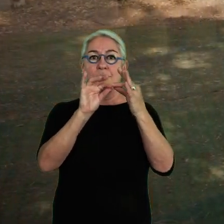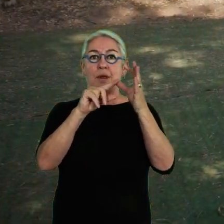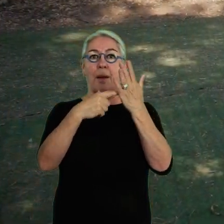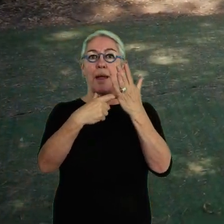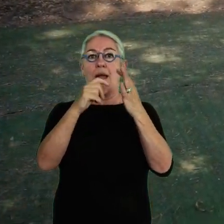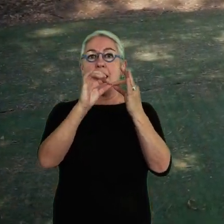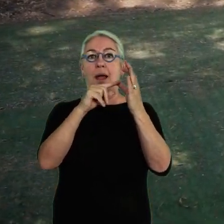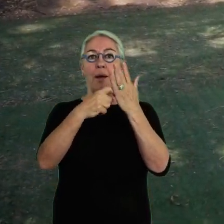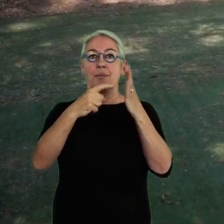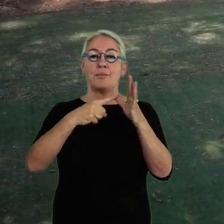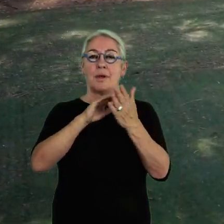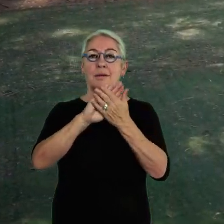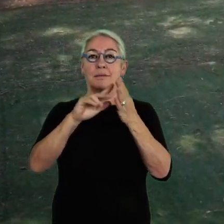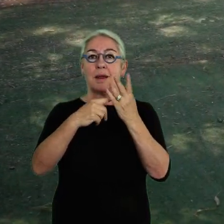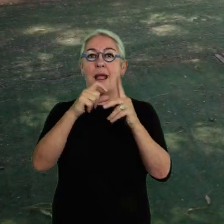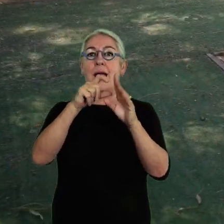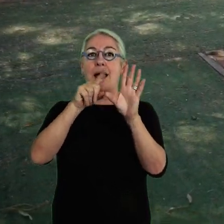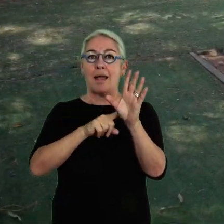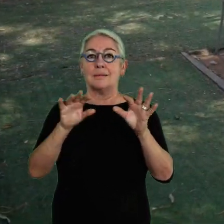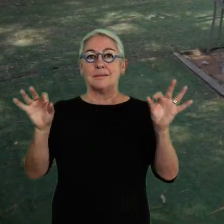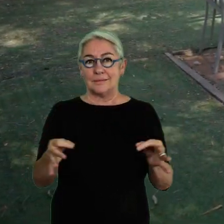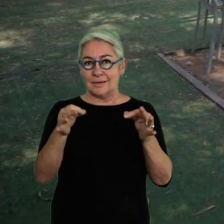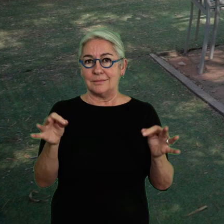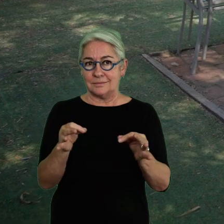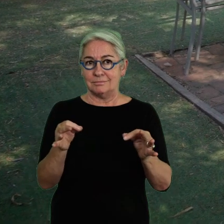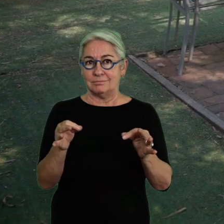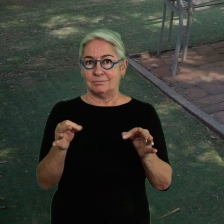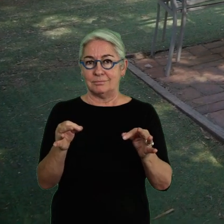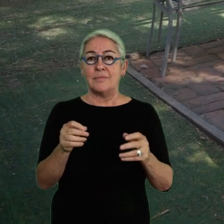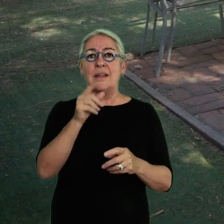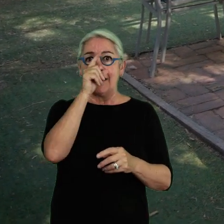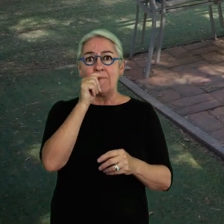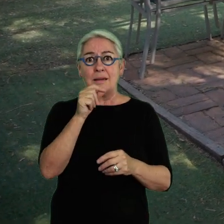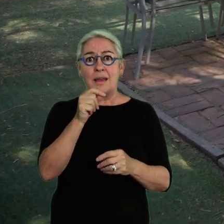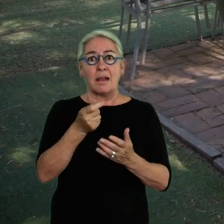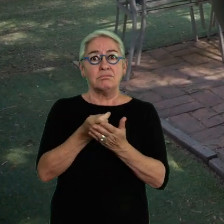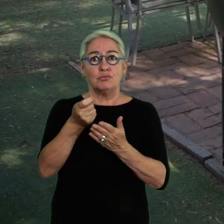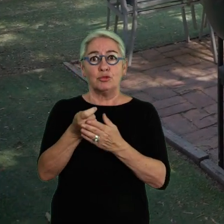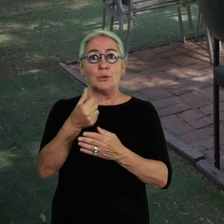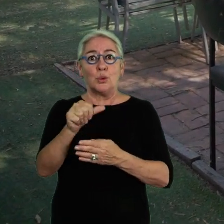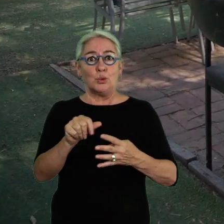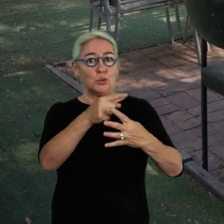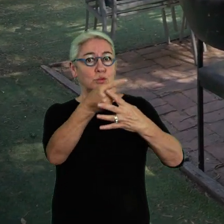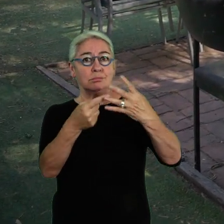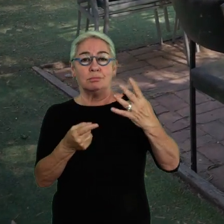and the Barbara Hardy Garden, all available for hire and all in use during the Fringe season.